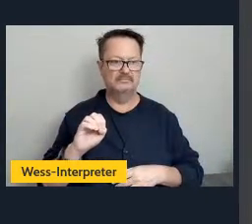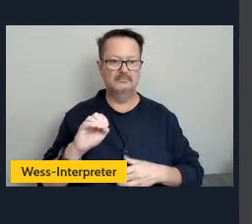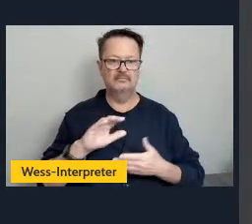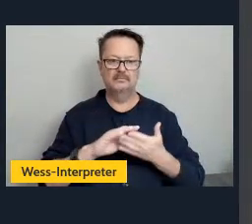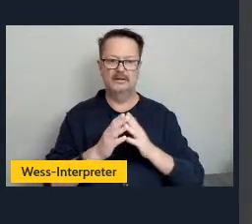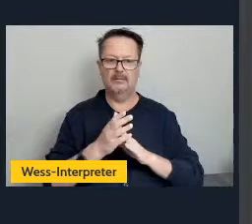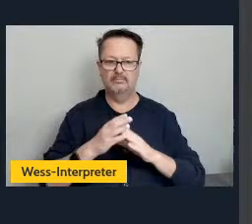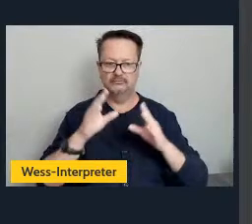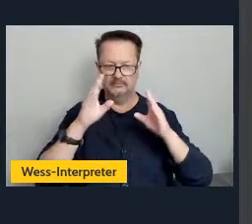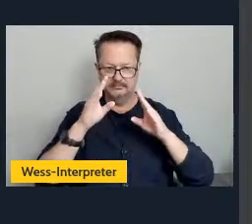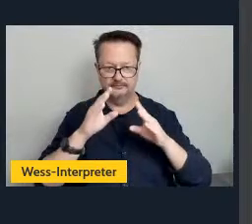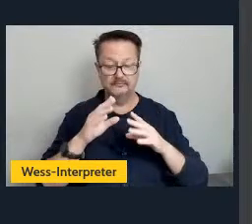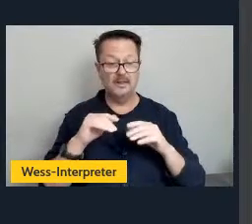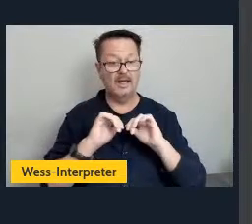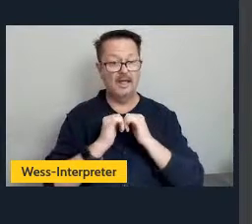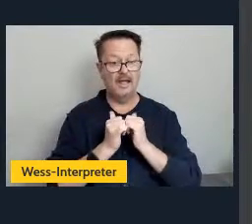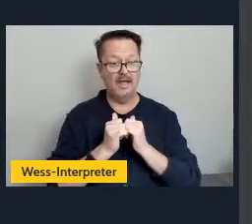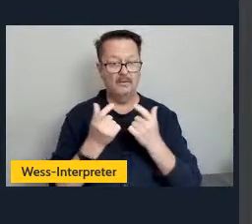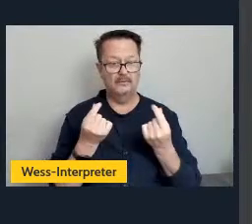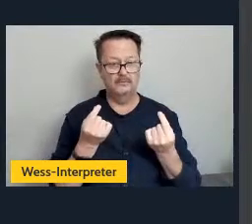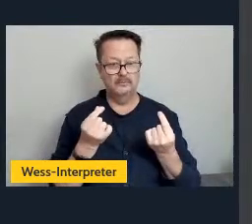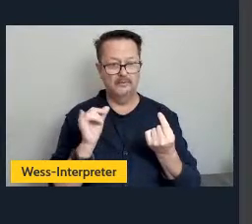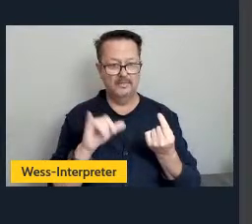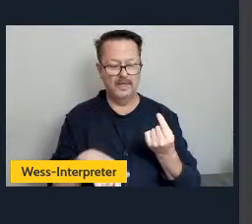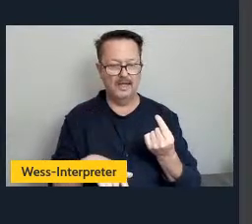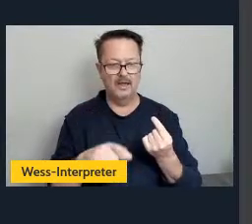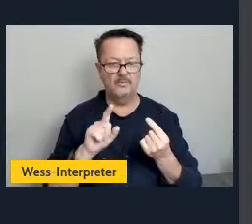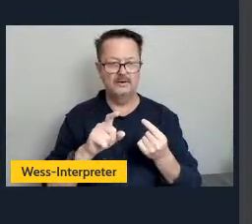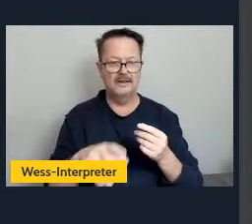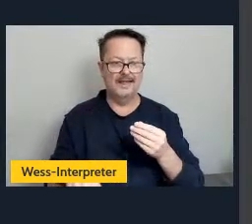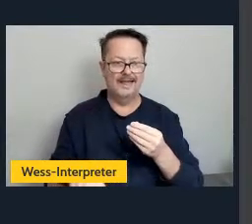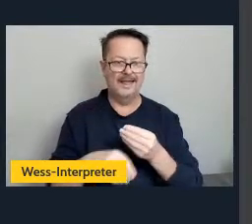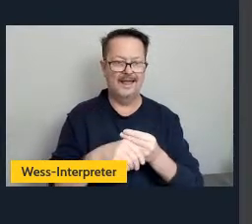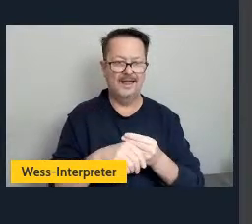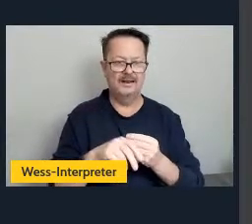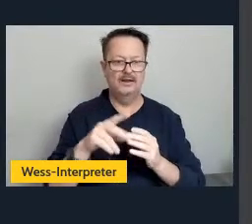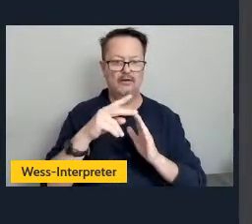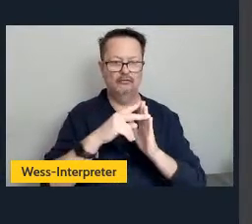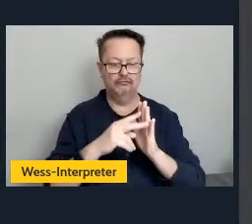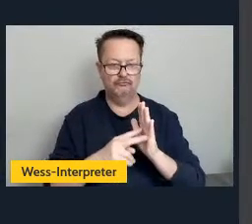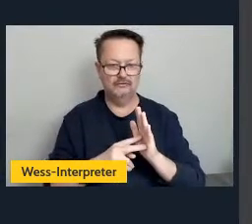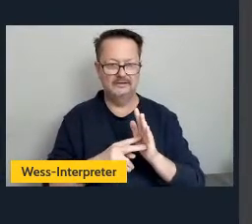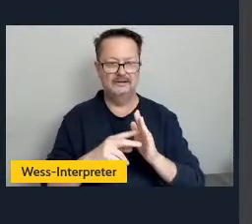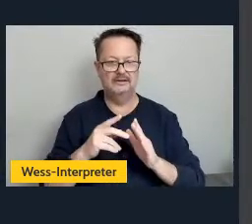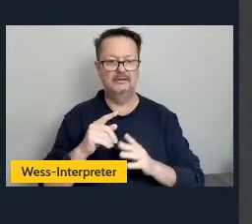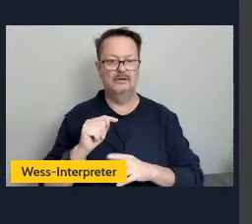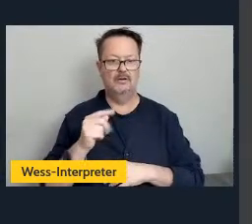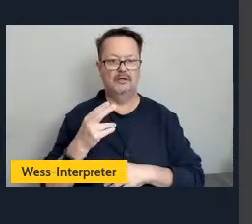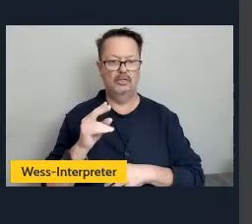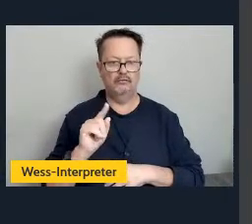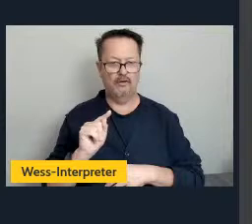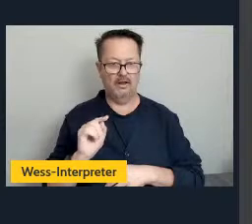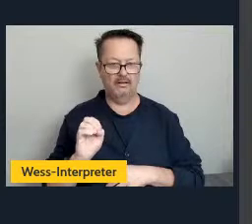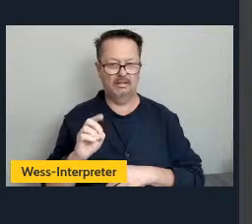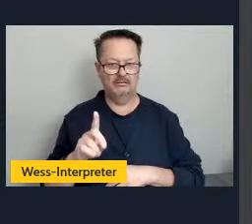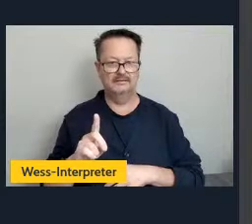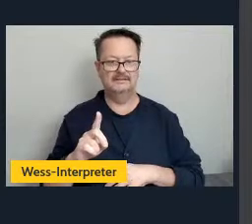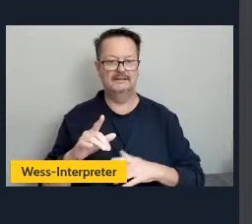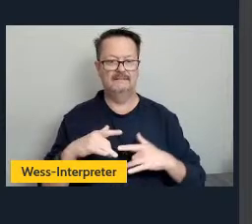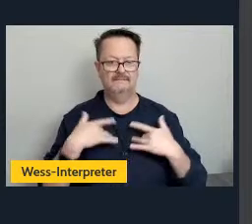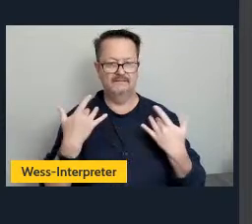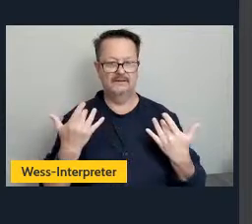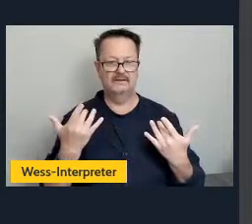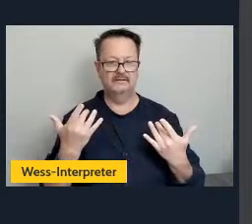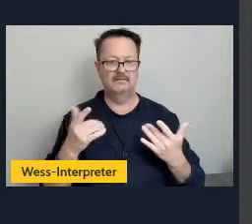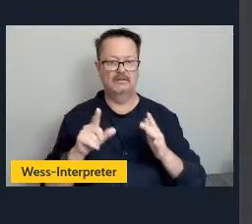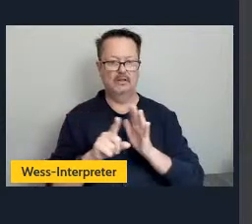to add a rethrottled events count alarm. So we will use this property, and to this property we